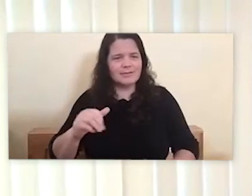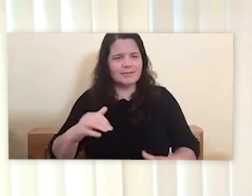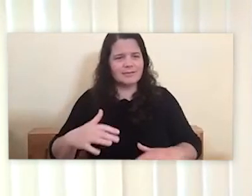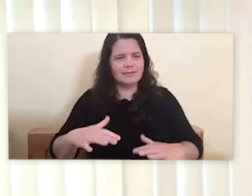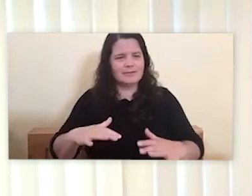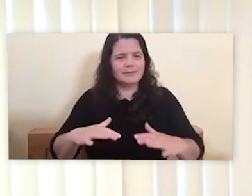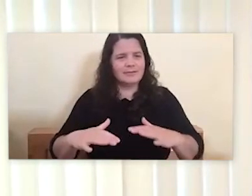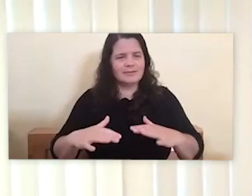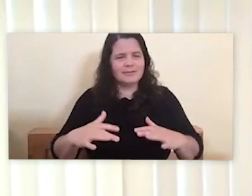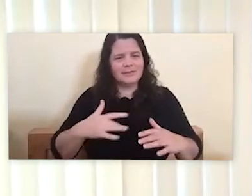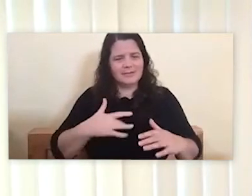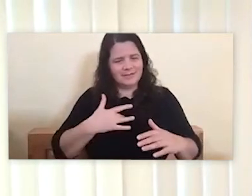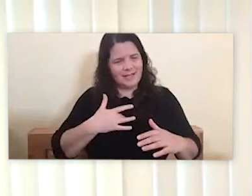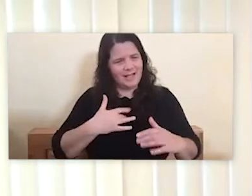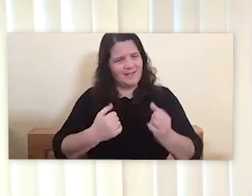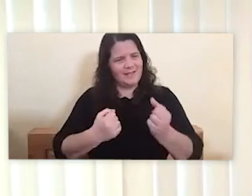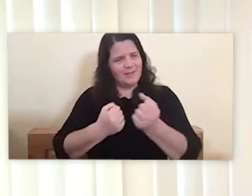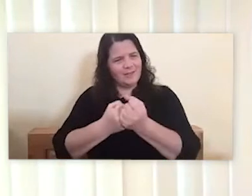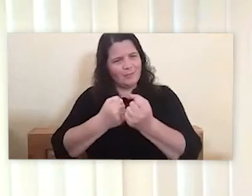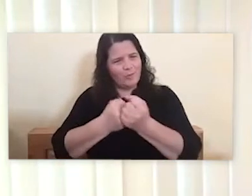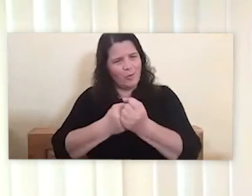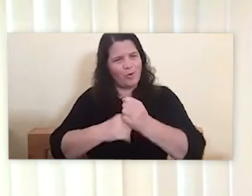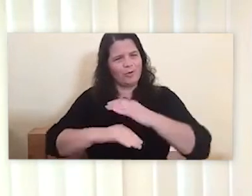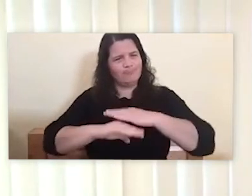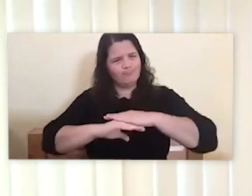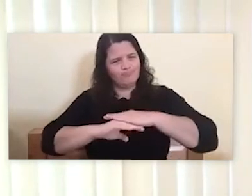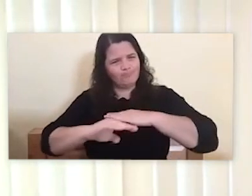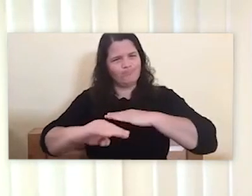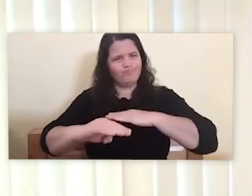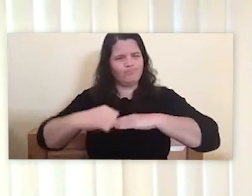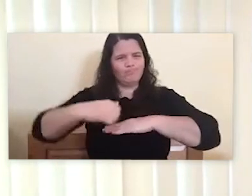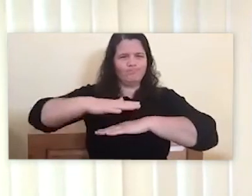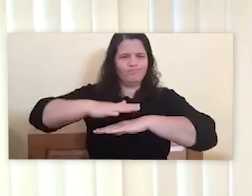Sensing that support and stability beneath you.